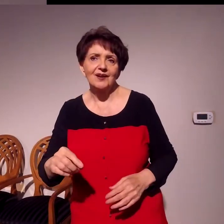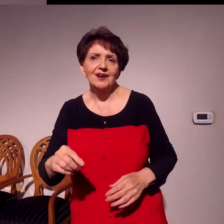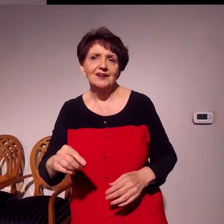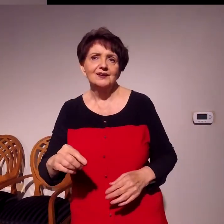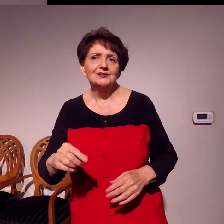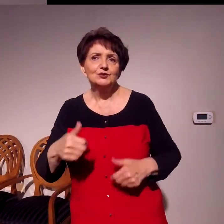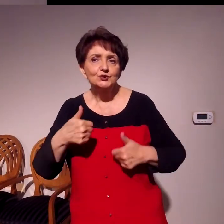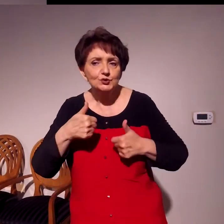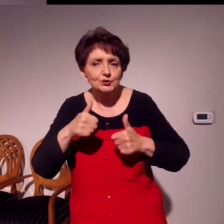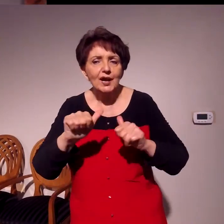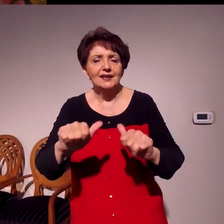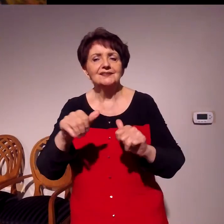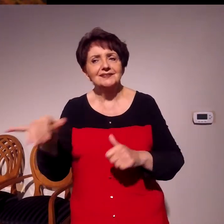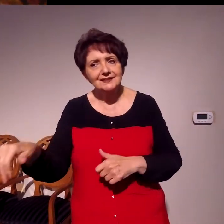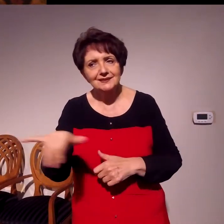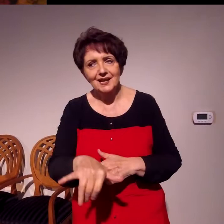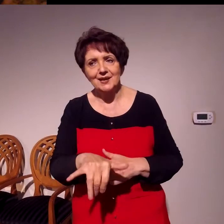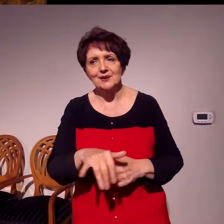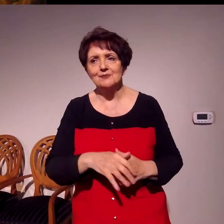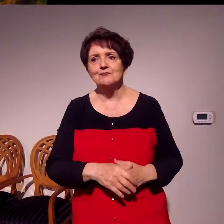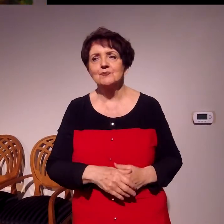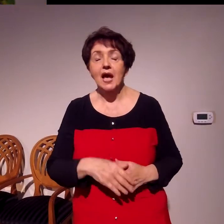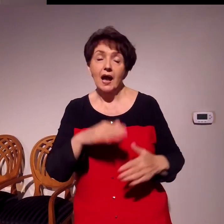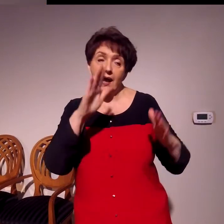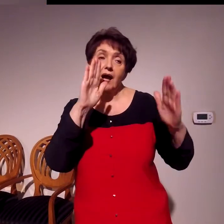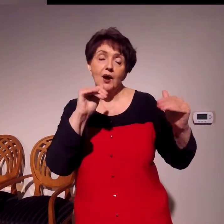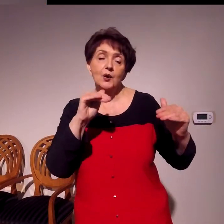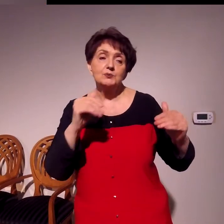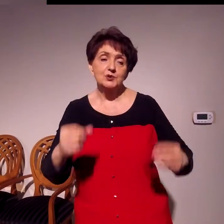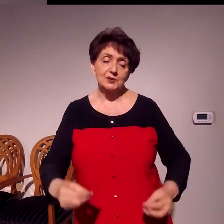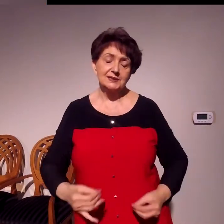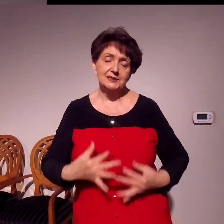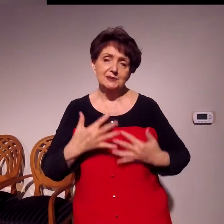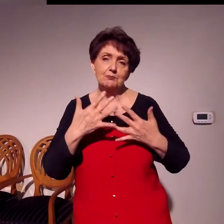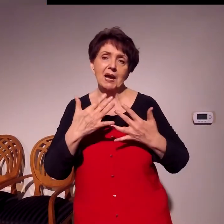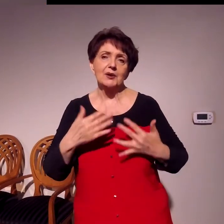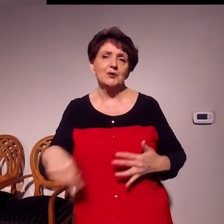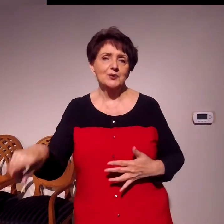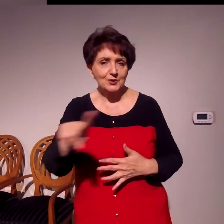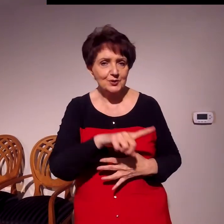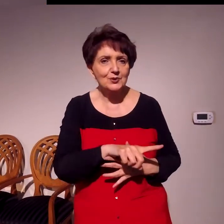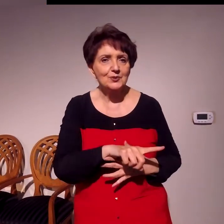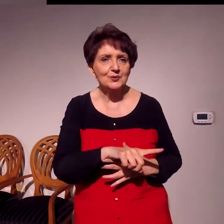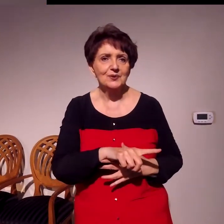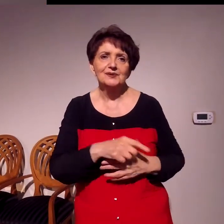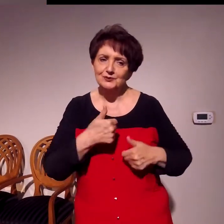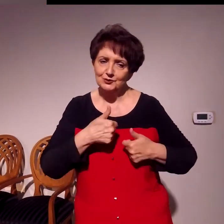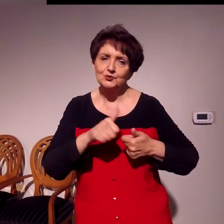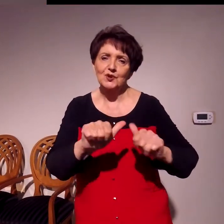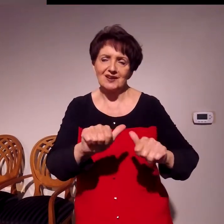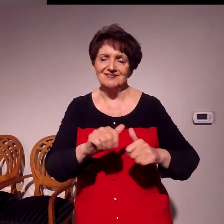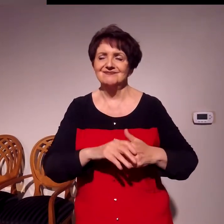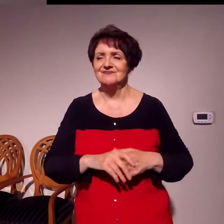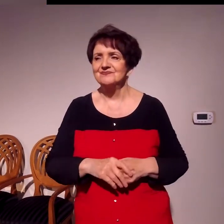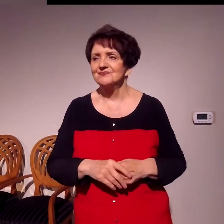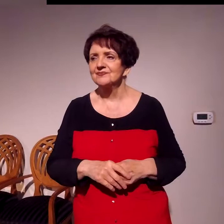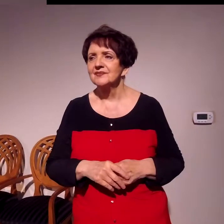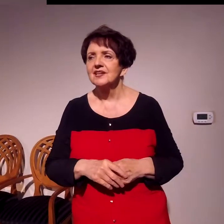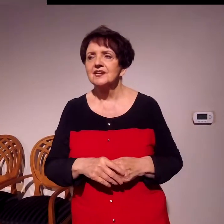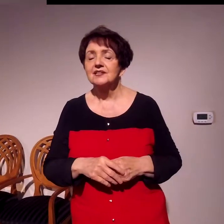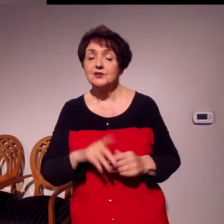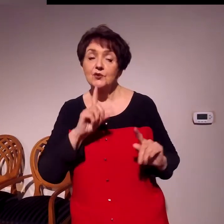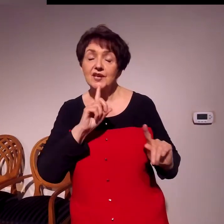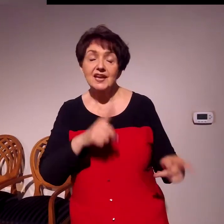you are aspiring to it as well. And I hope to inspire you to aspire for it. So, what's the